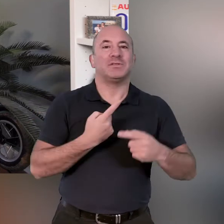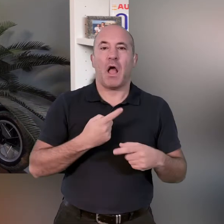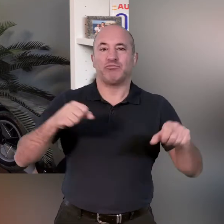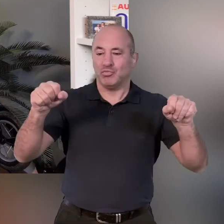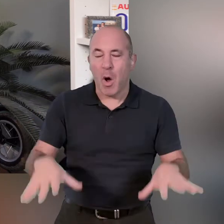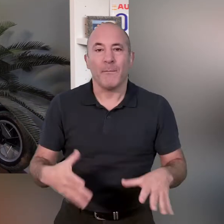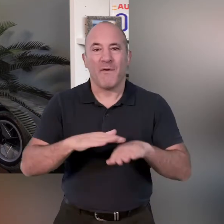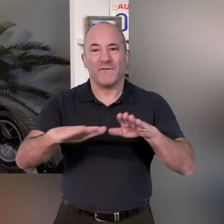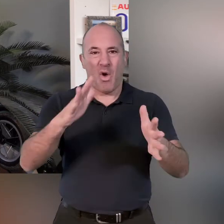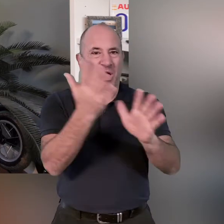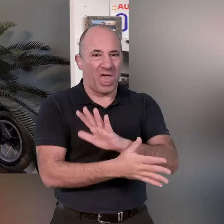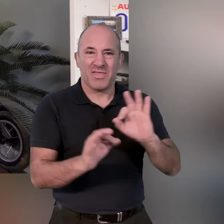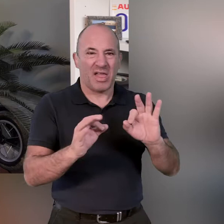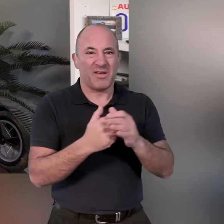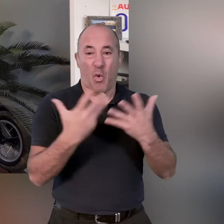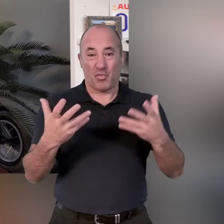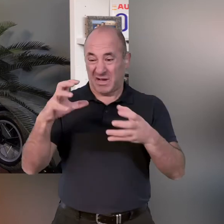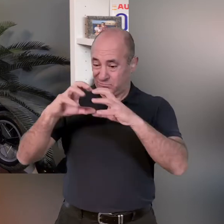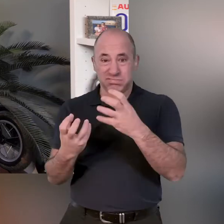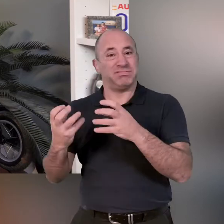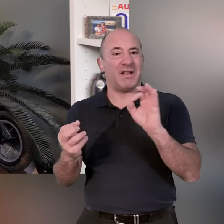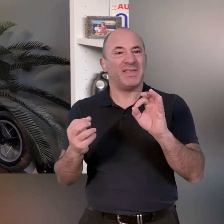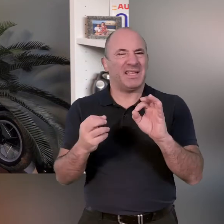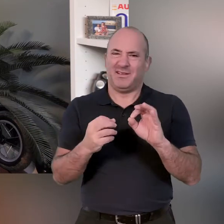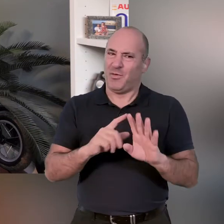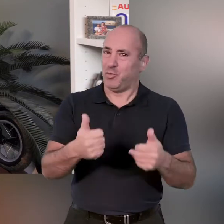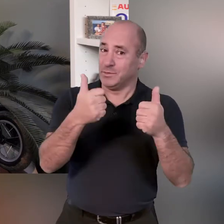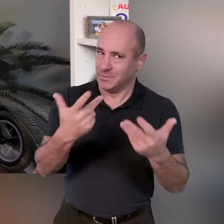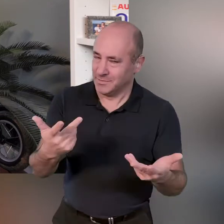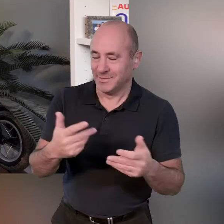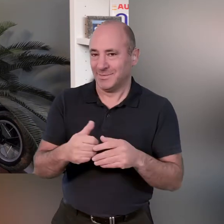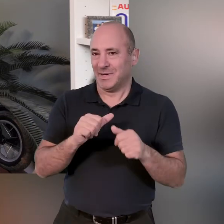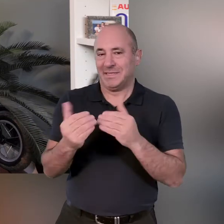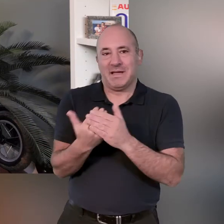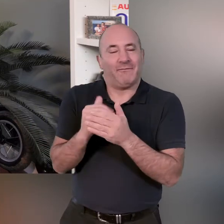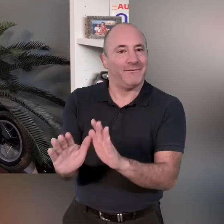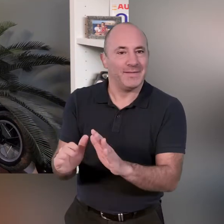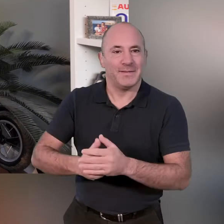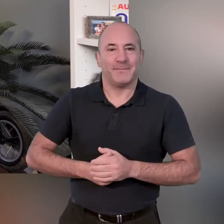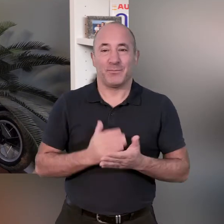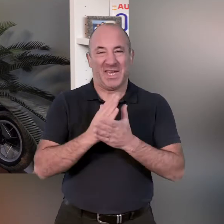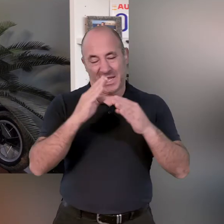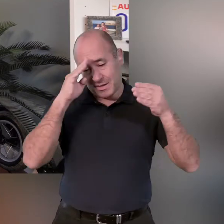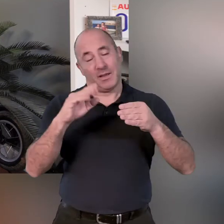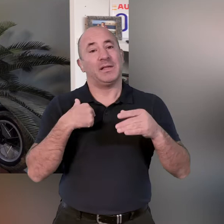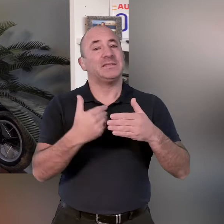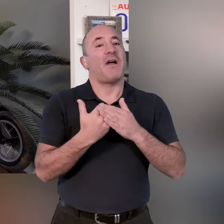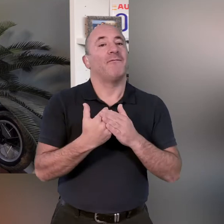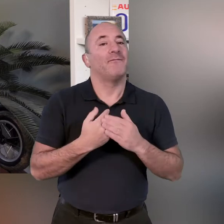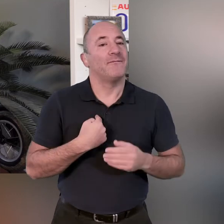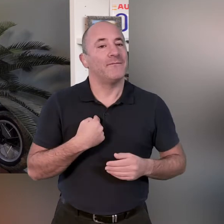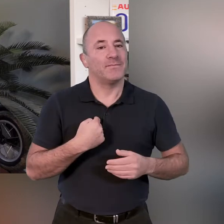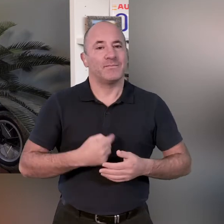cause myself any injury by dropping any weights or any damage to my floor or to the weights themselves, which it